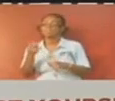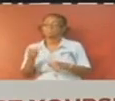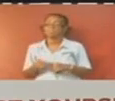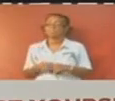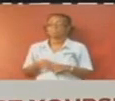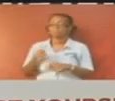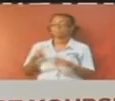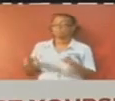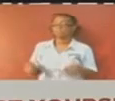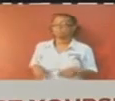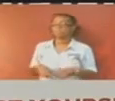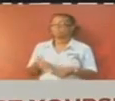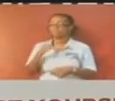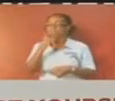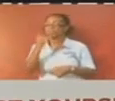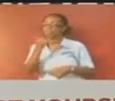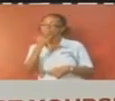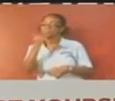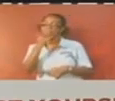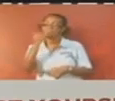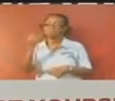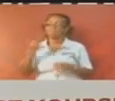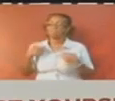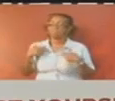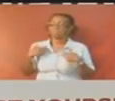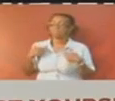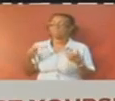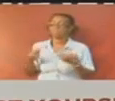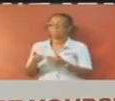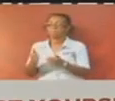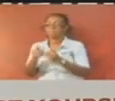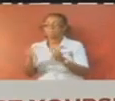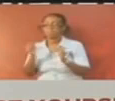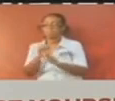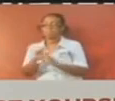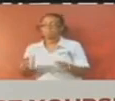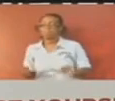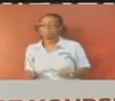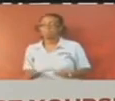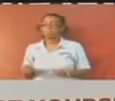in of a public officer into the political guile.